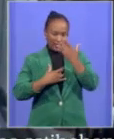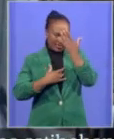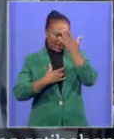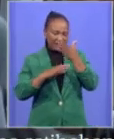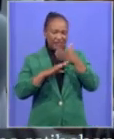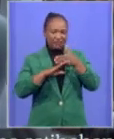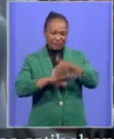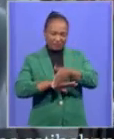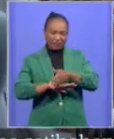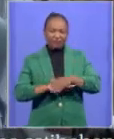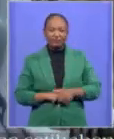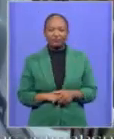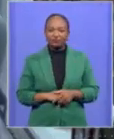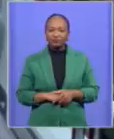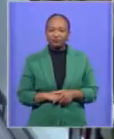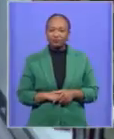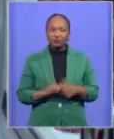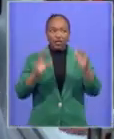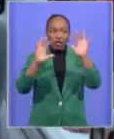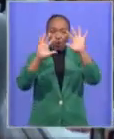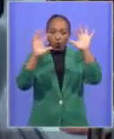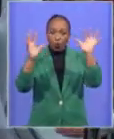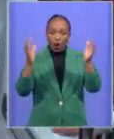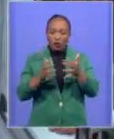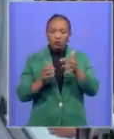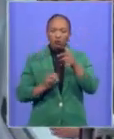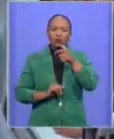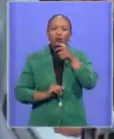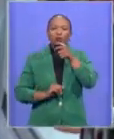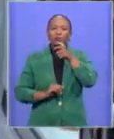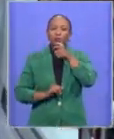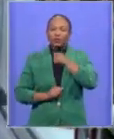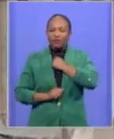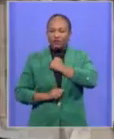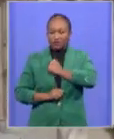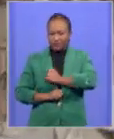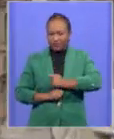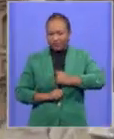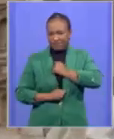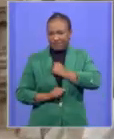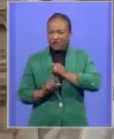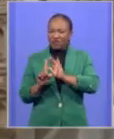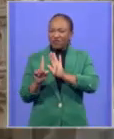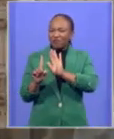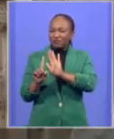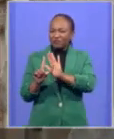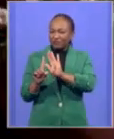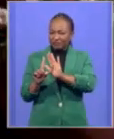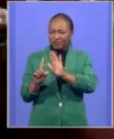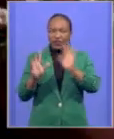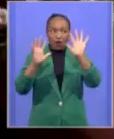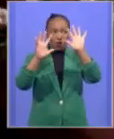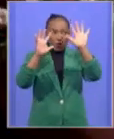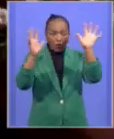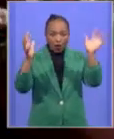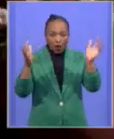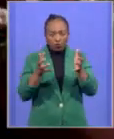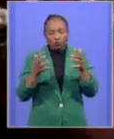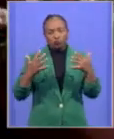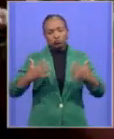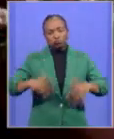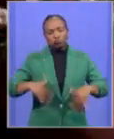Manzo Matshidiso antse a kena lefatshe ka bophara ka ho hlokahala Mopapa Francis. Mme batapele ba lefatshe ba motlotla ka mesebetsi ya